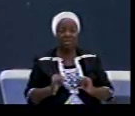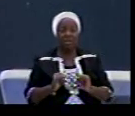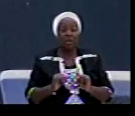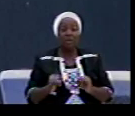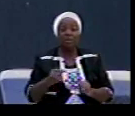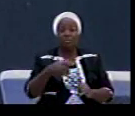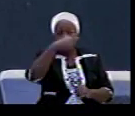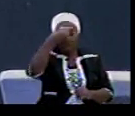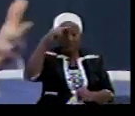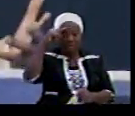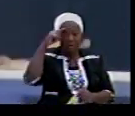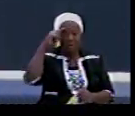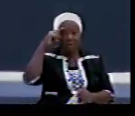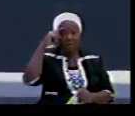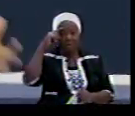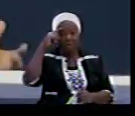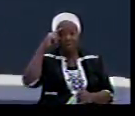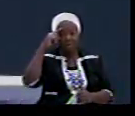Because,